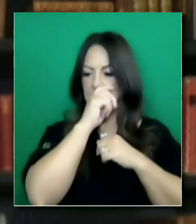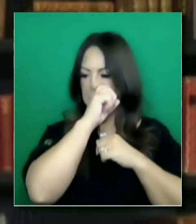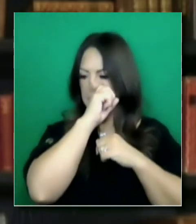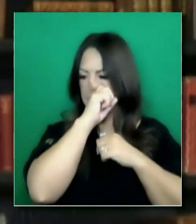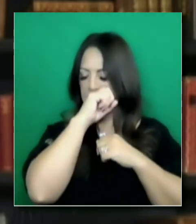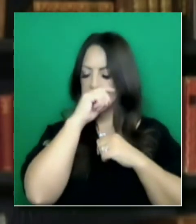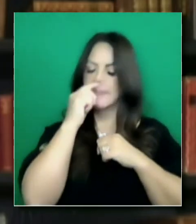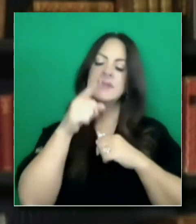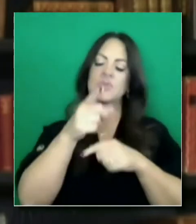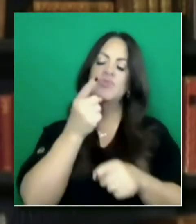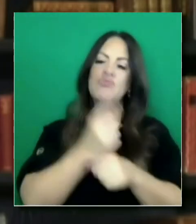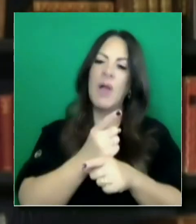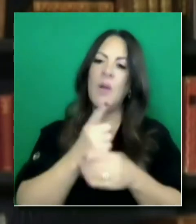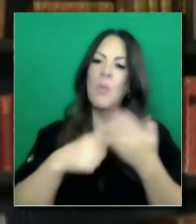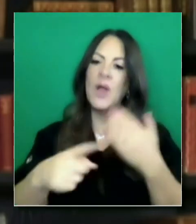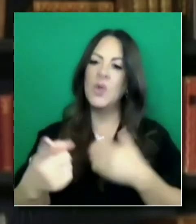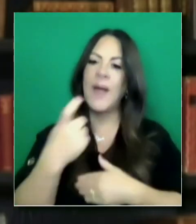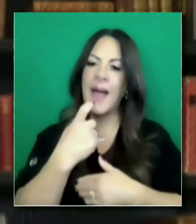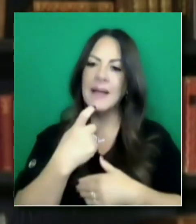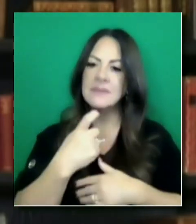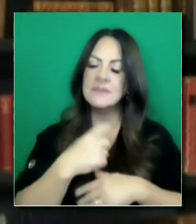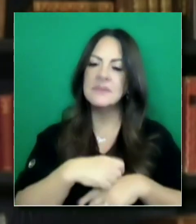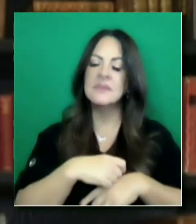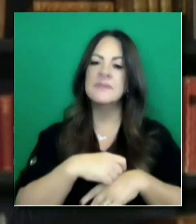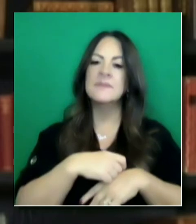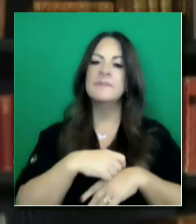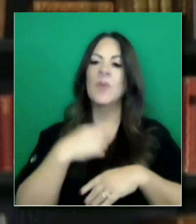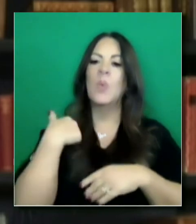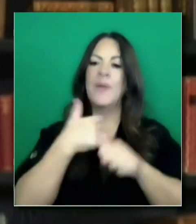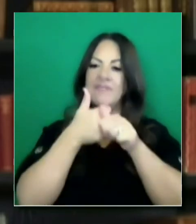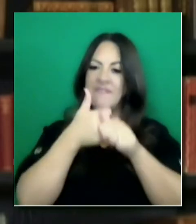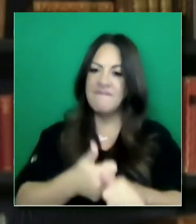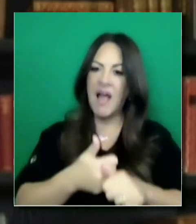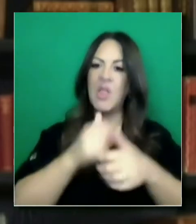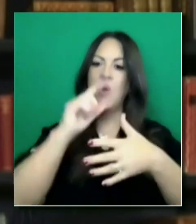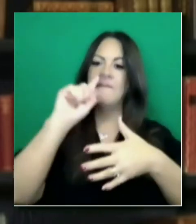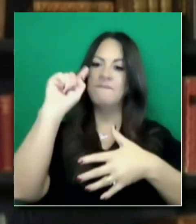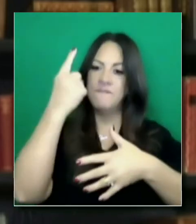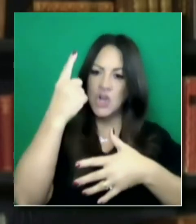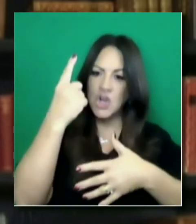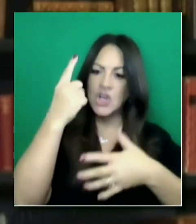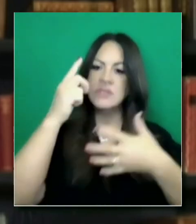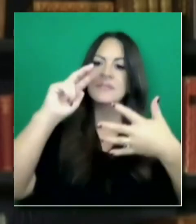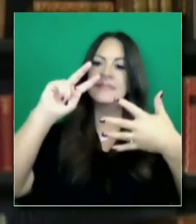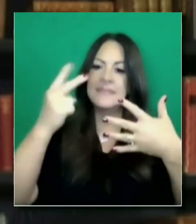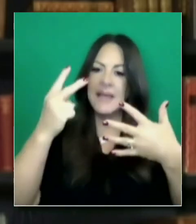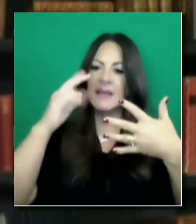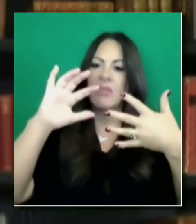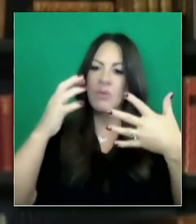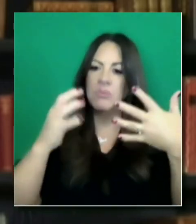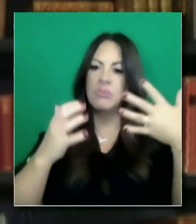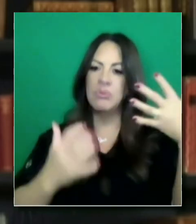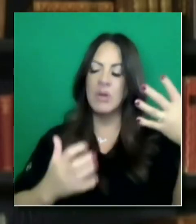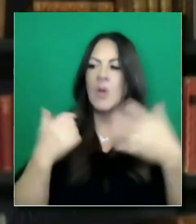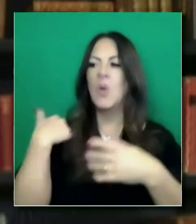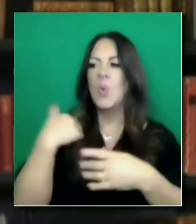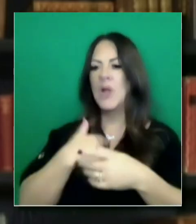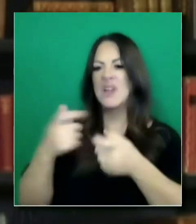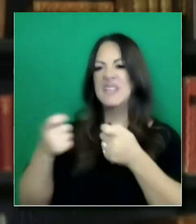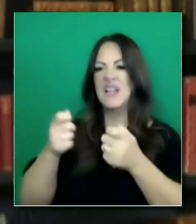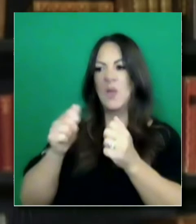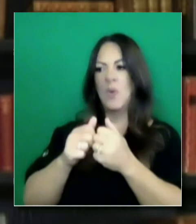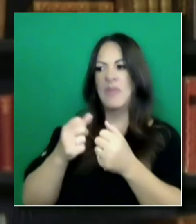framed your question. As you move into these subsequent phases, as you're dealing with millions and millions of doses, you're dealing